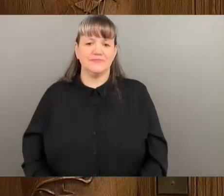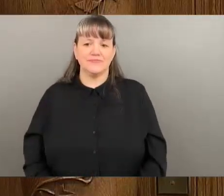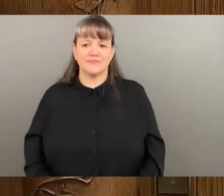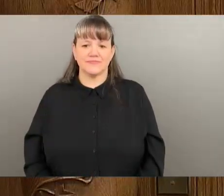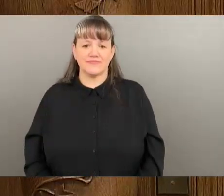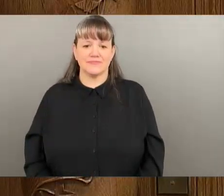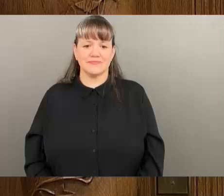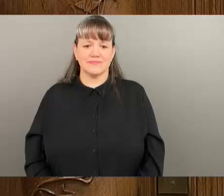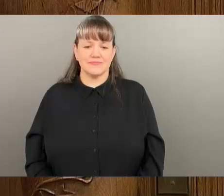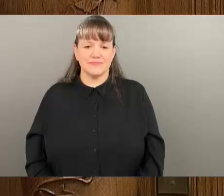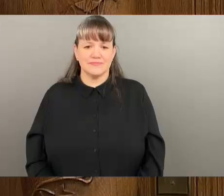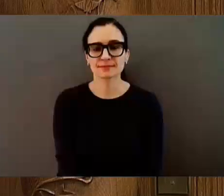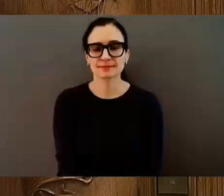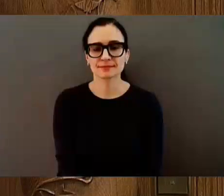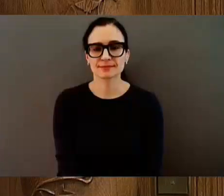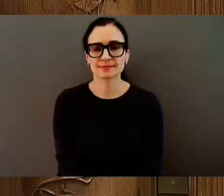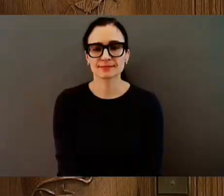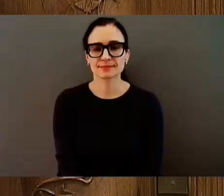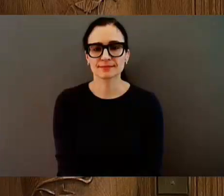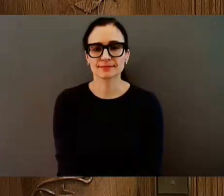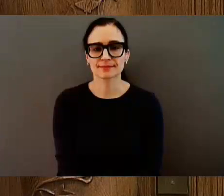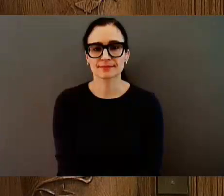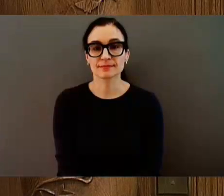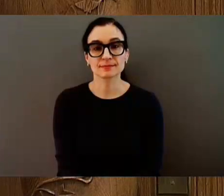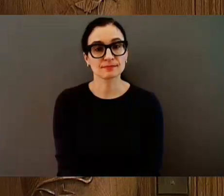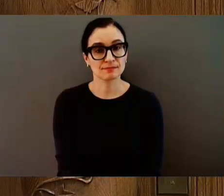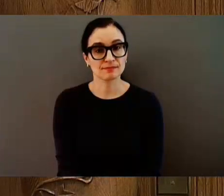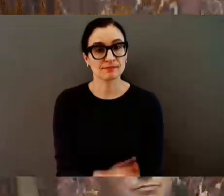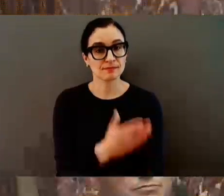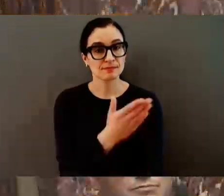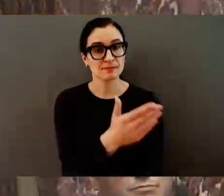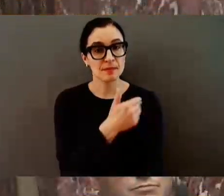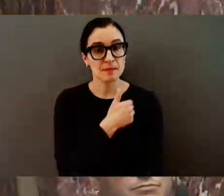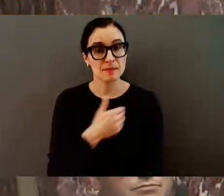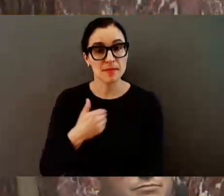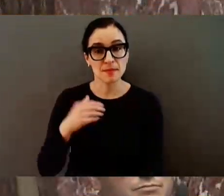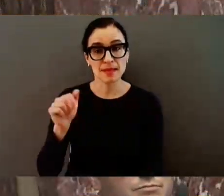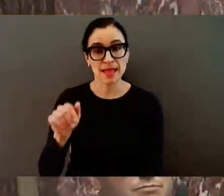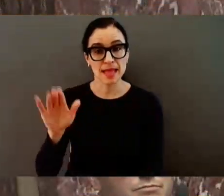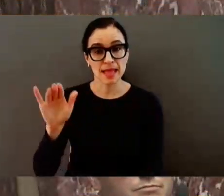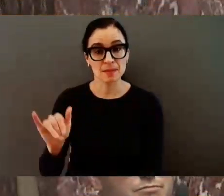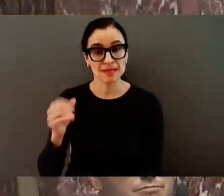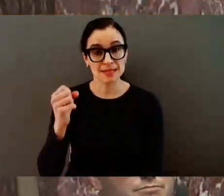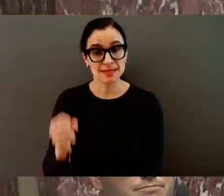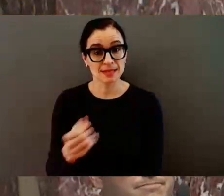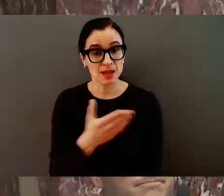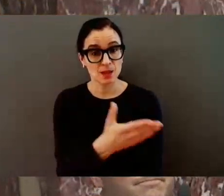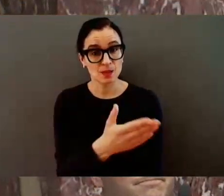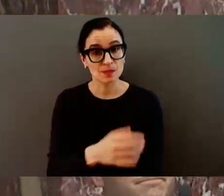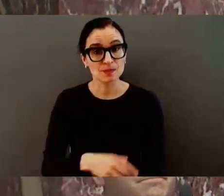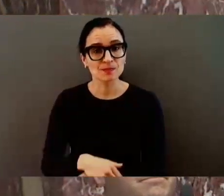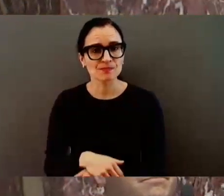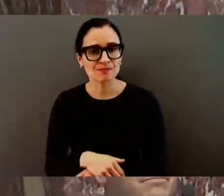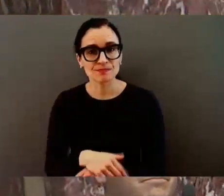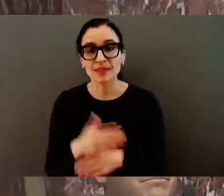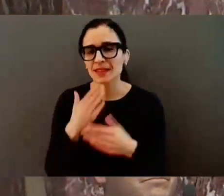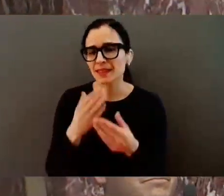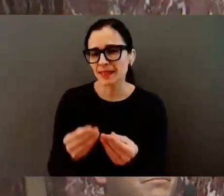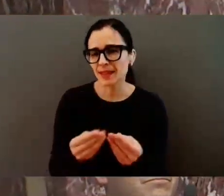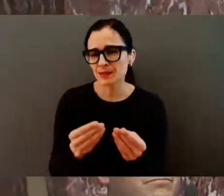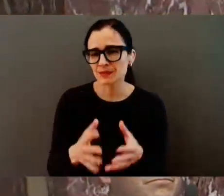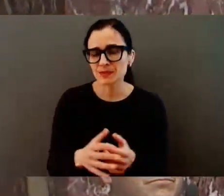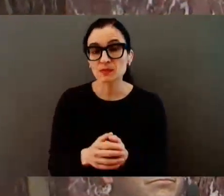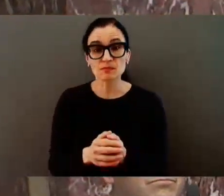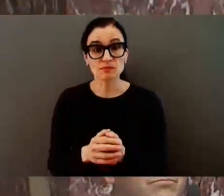Member for Abbotsford South. Thank you very much, Mr. Speaker. The Abbotsford Regional Hospital and Cancer Centre is